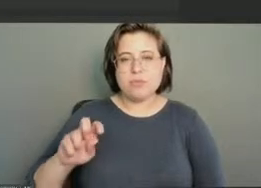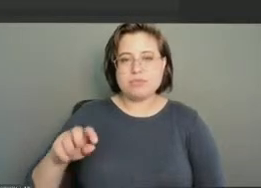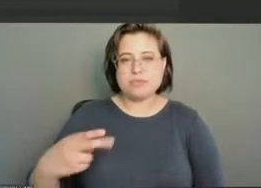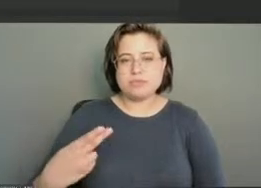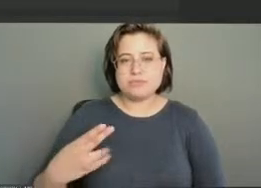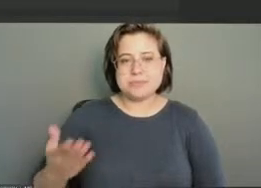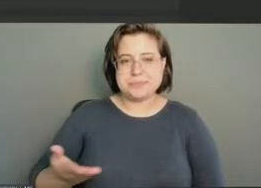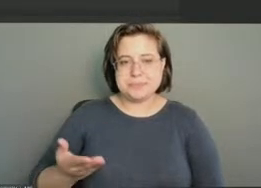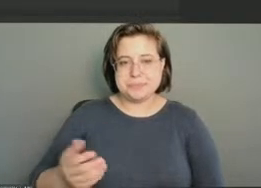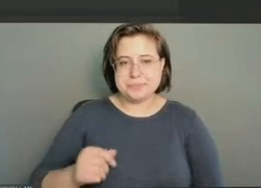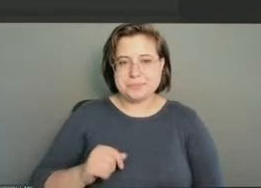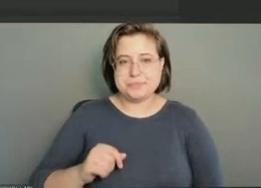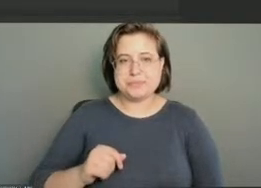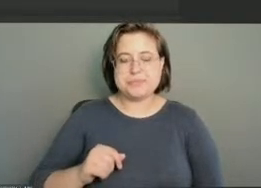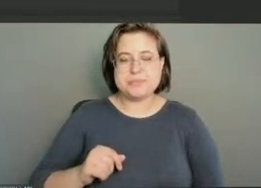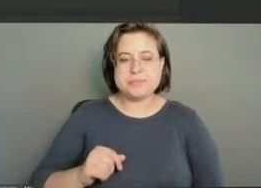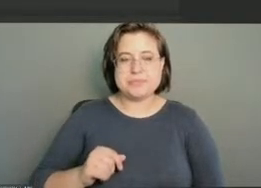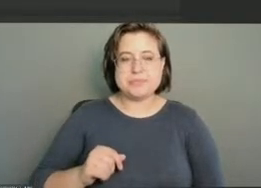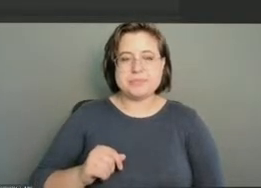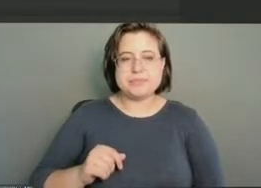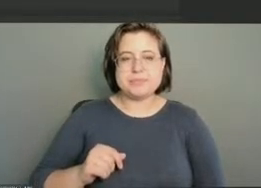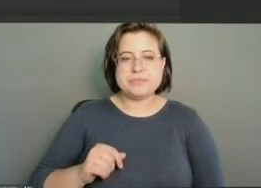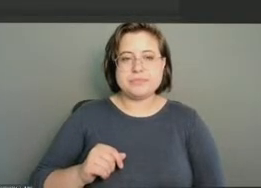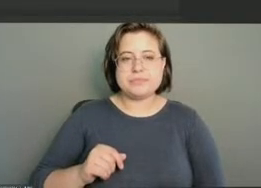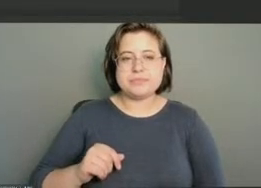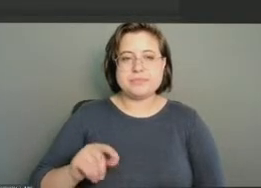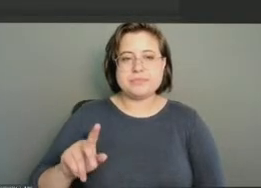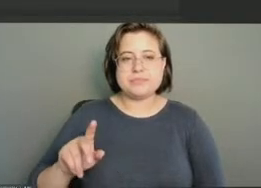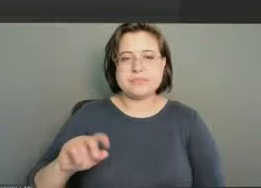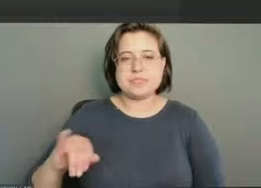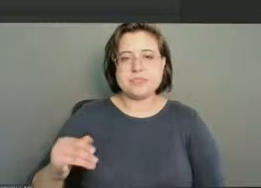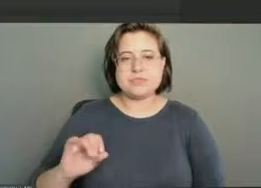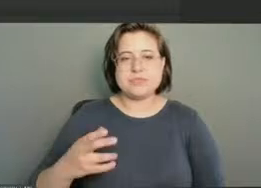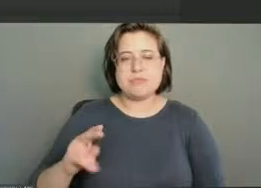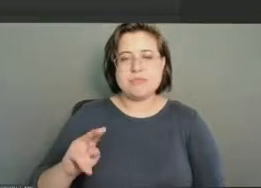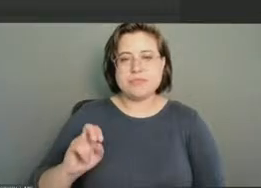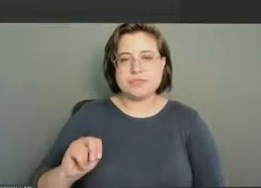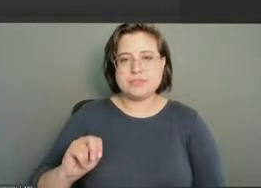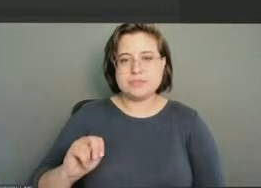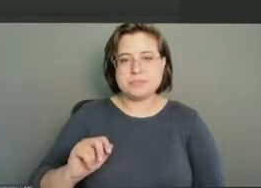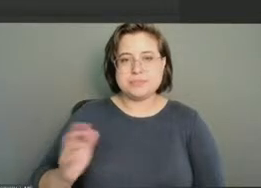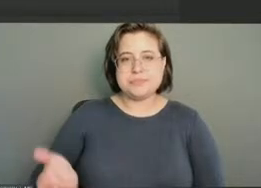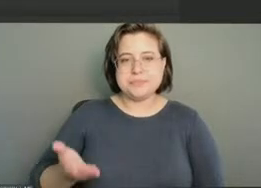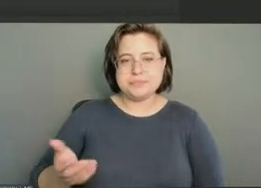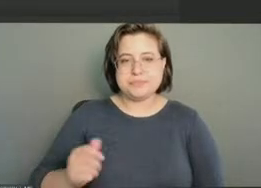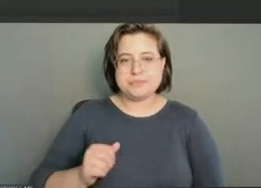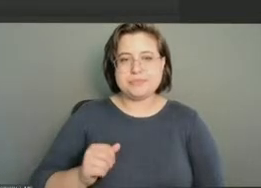Present. Ms. Jo Linda Johnson. Present.